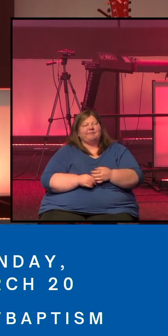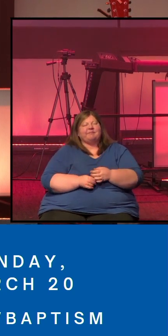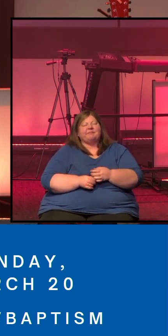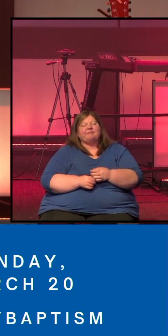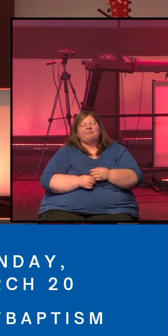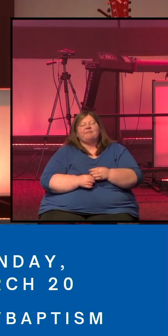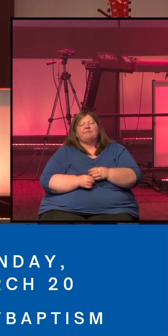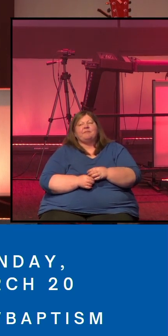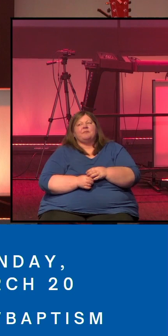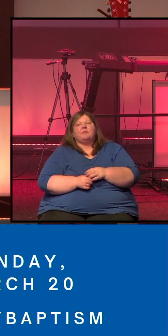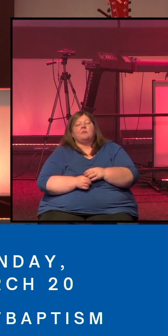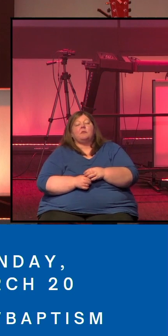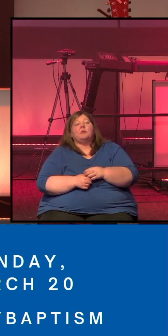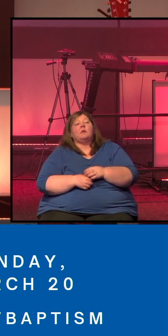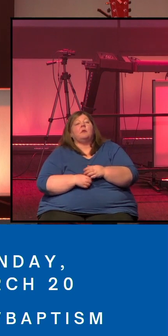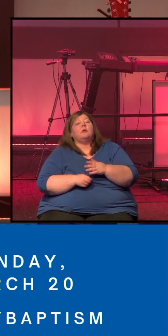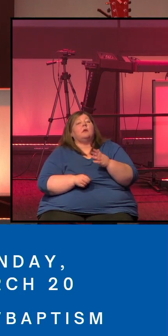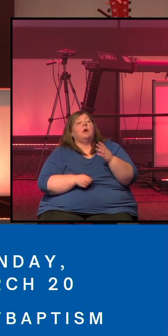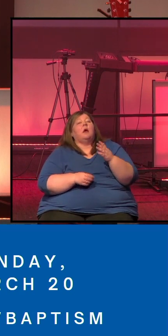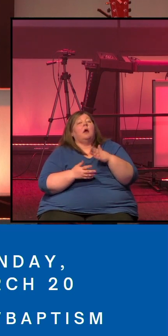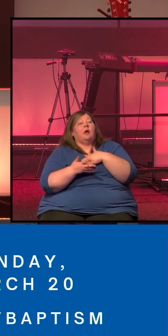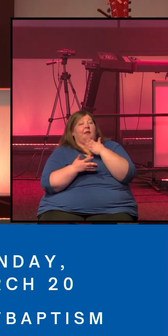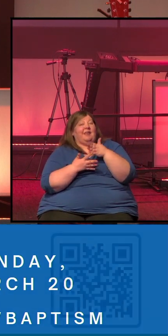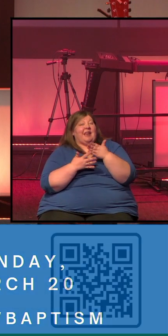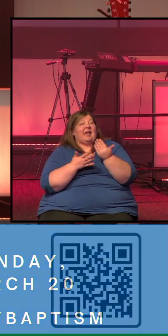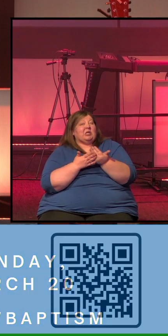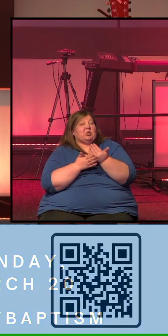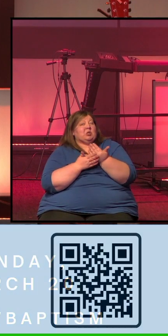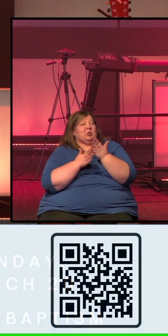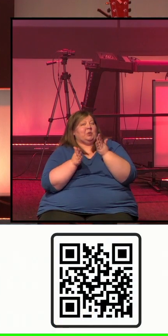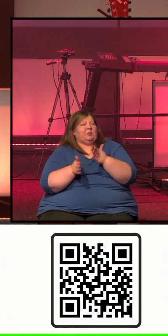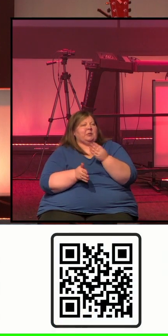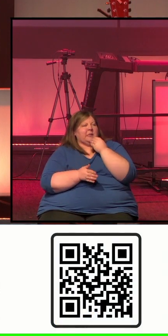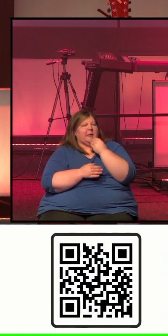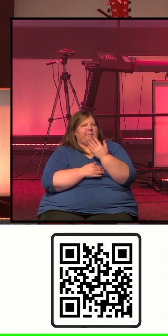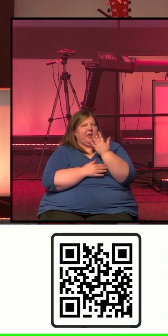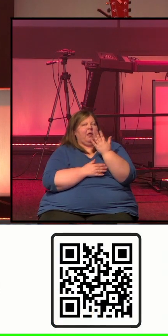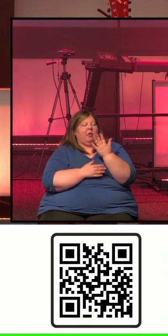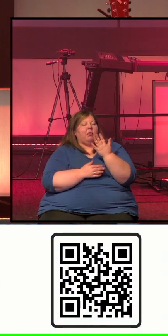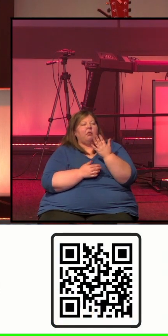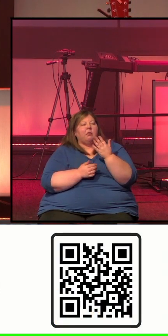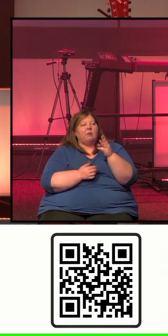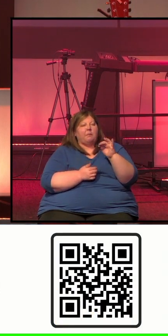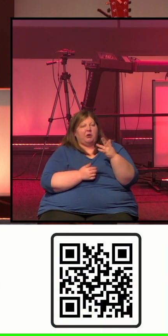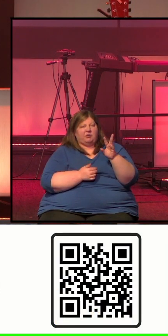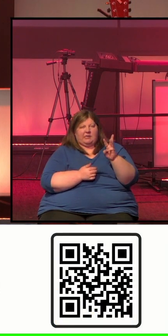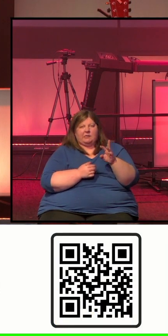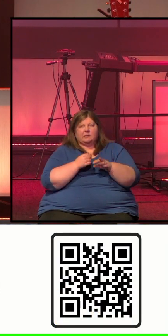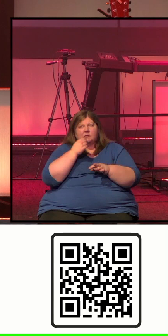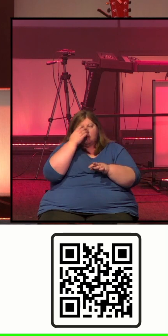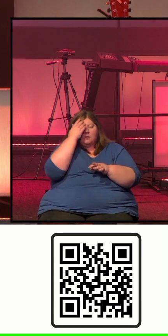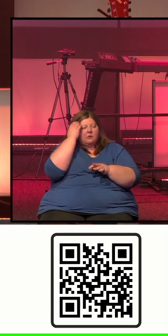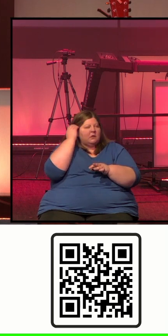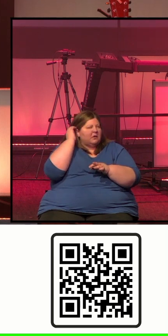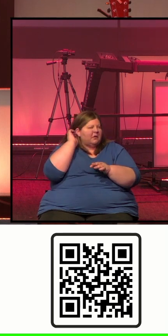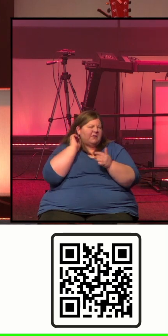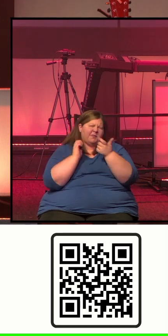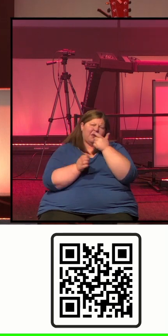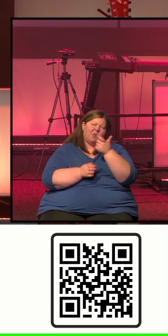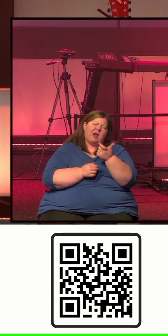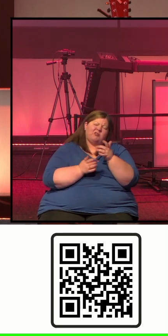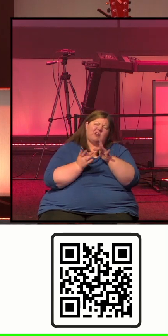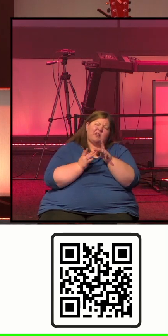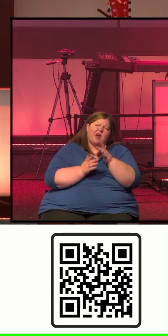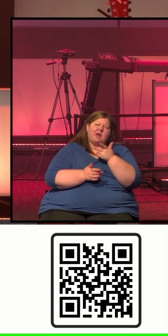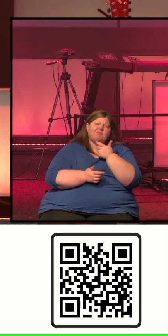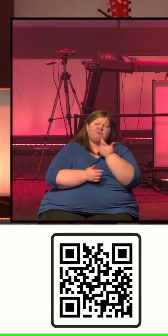celebration. Also, our next newcomers meal is coming up on March 6th. So if you've been coming or watching online, if you're newer to our church and maybe